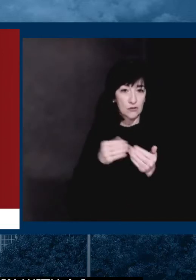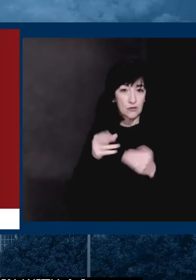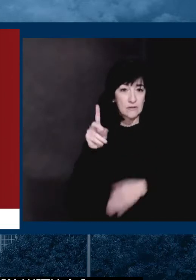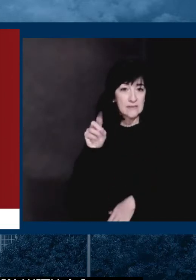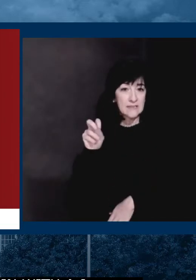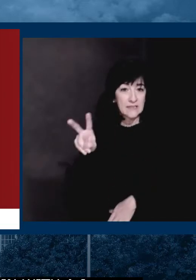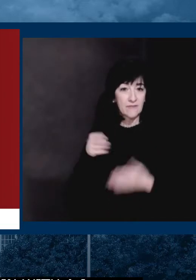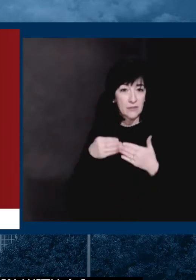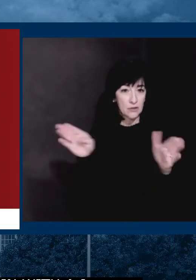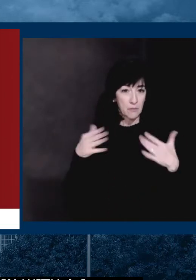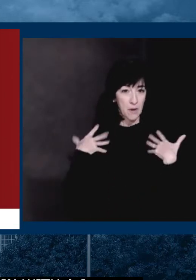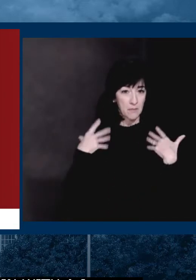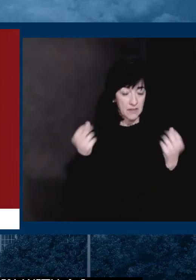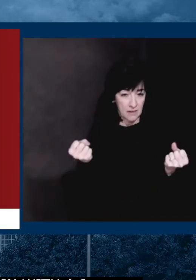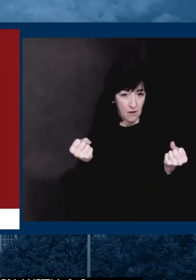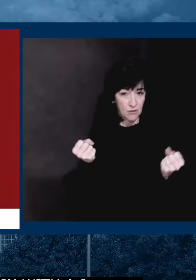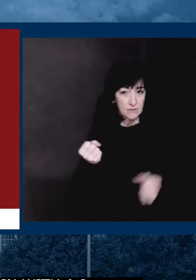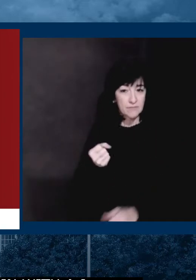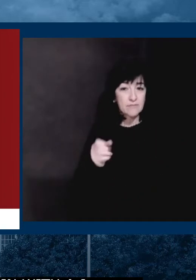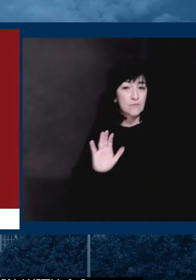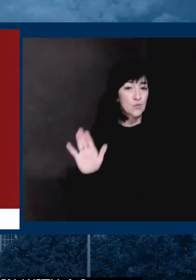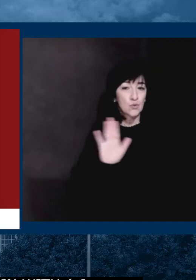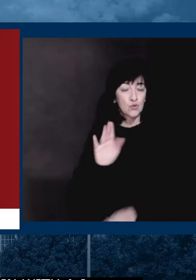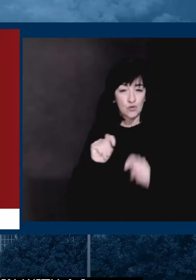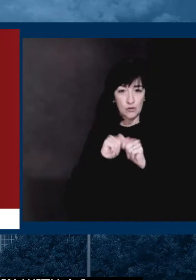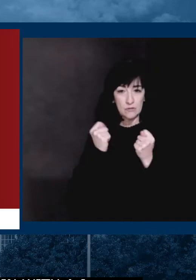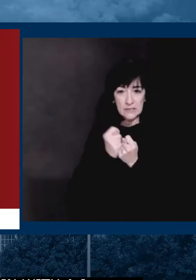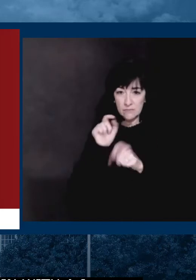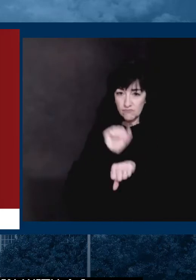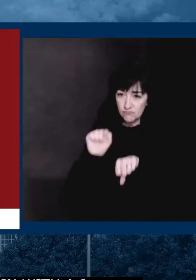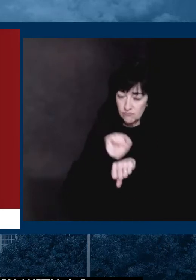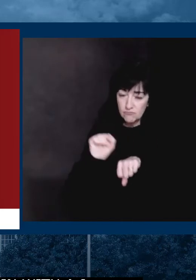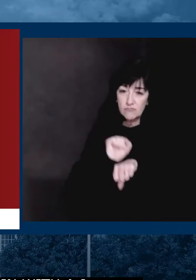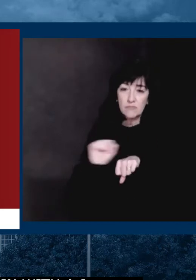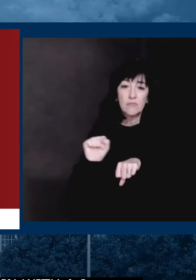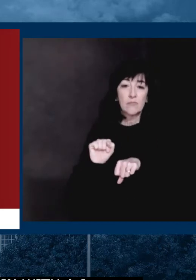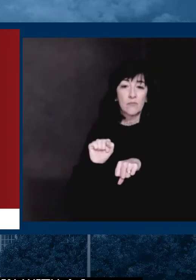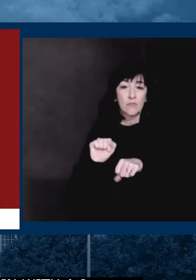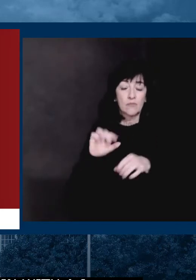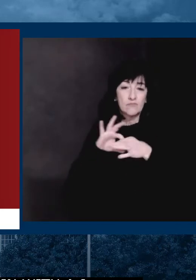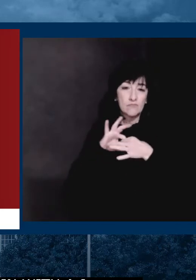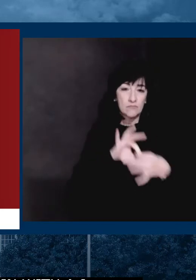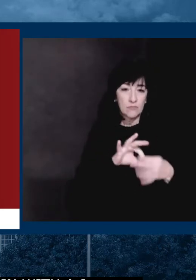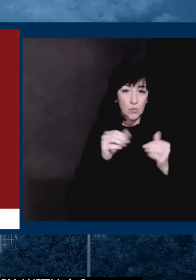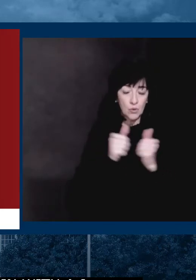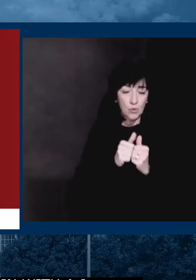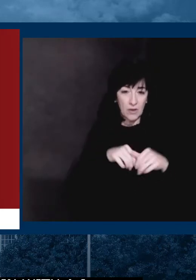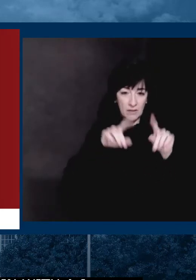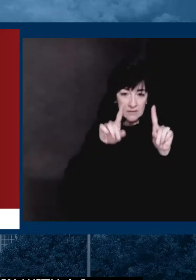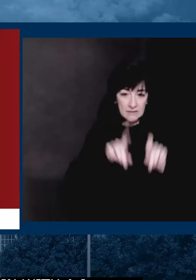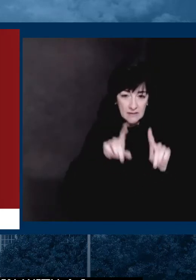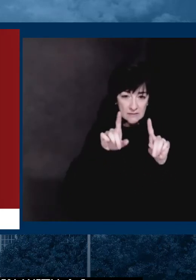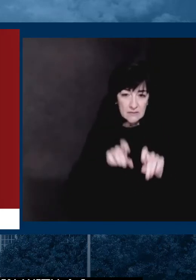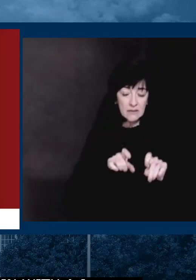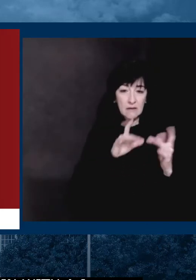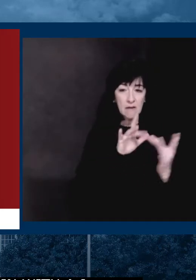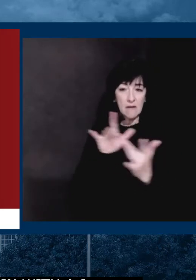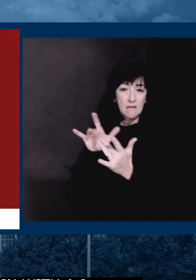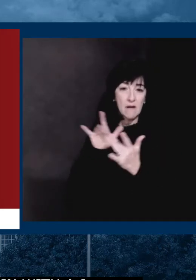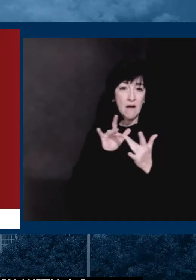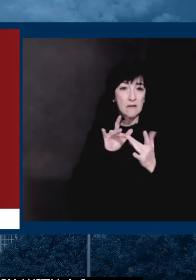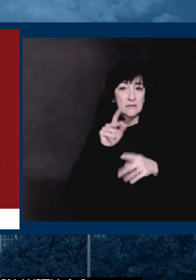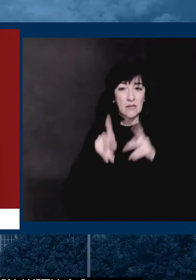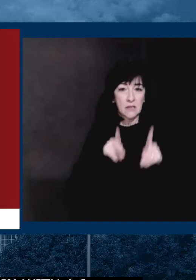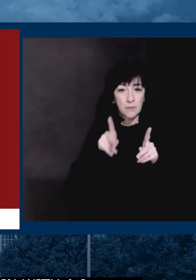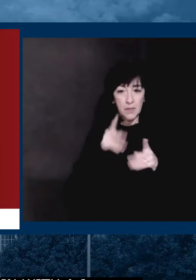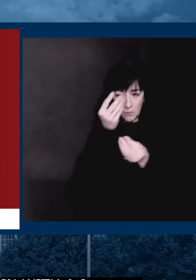work extremely hard responding to COVID-19 and testing and contact tracing and